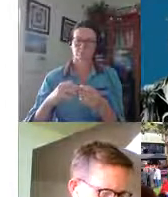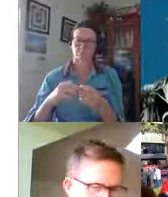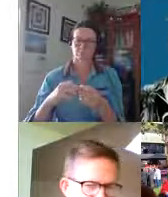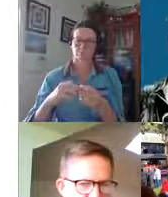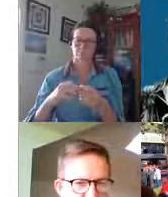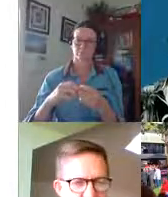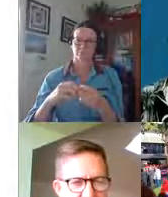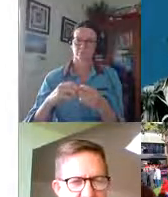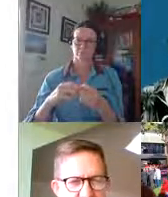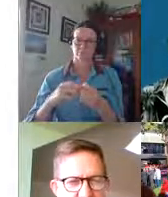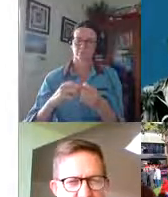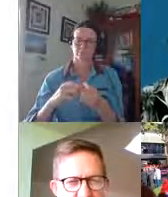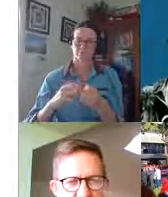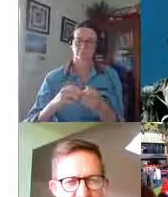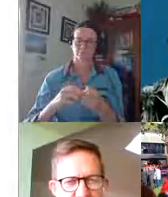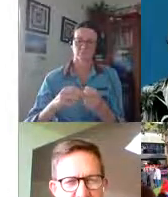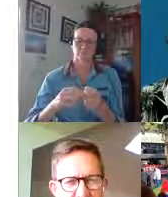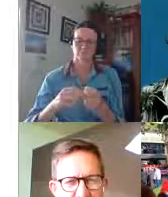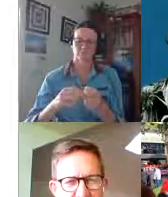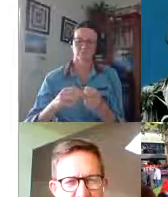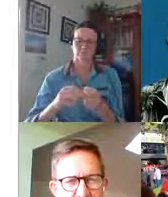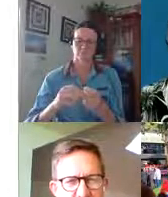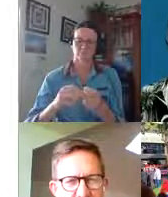to model either just a hybrid